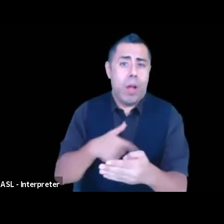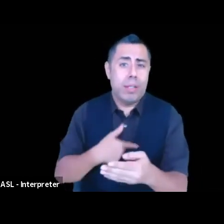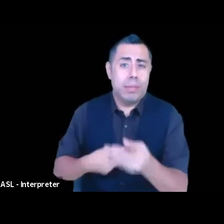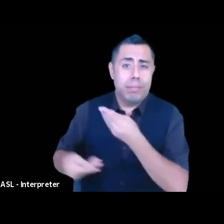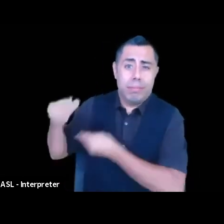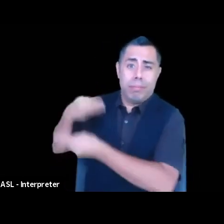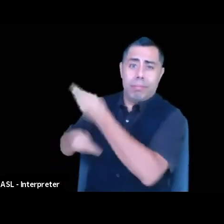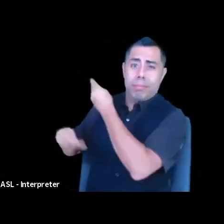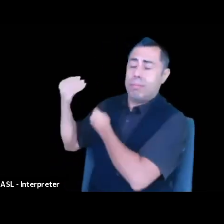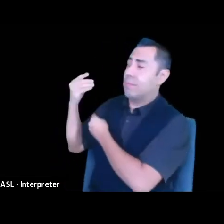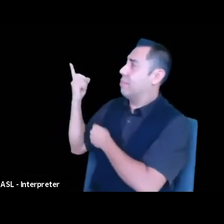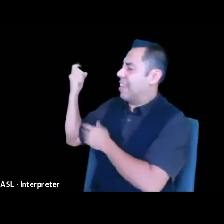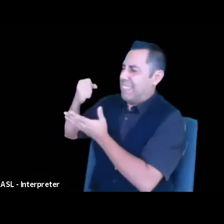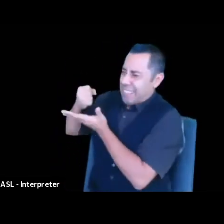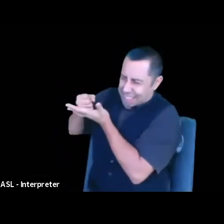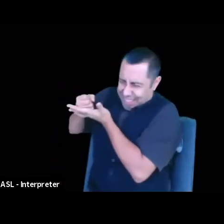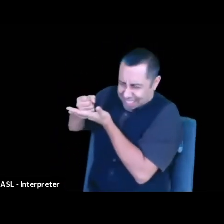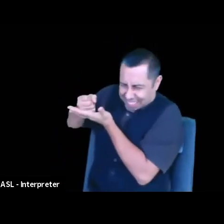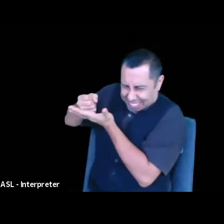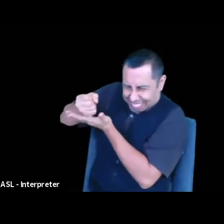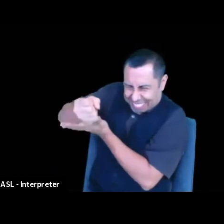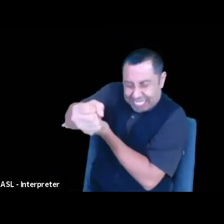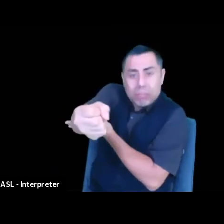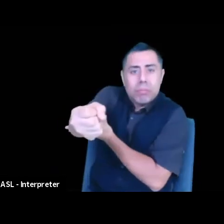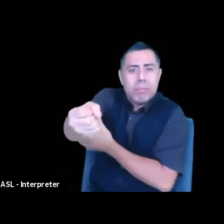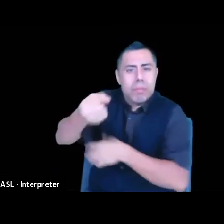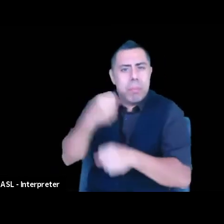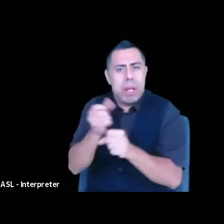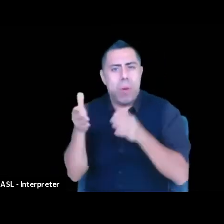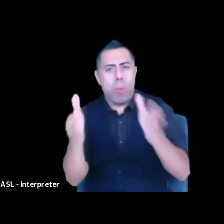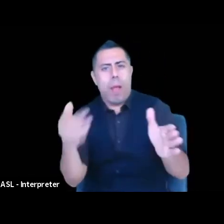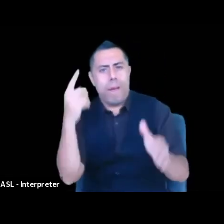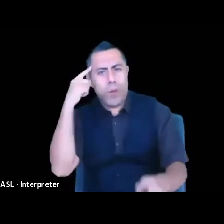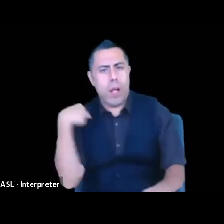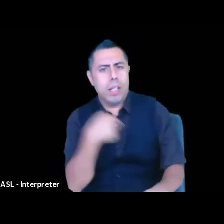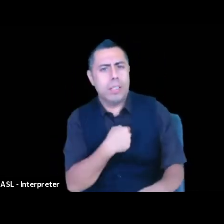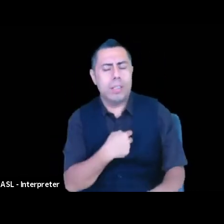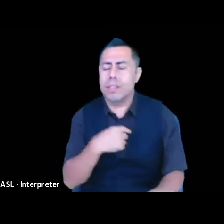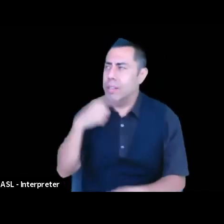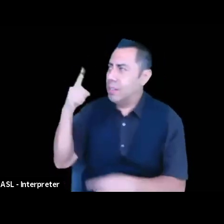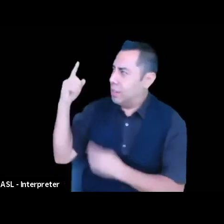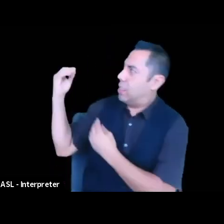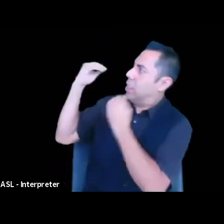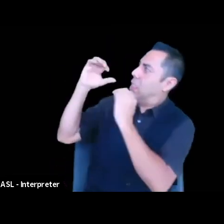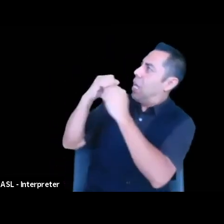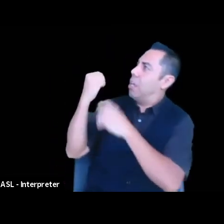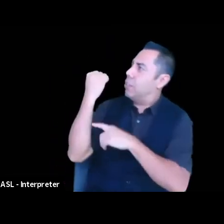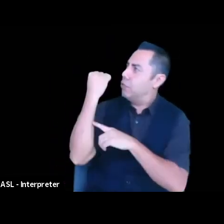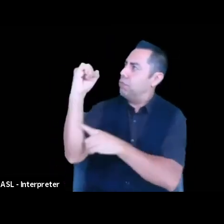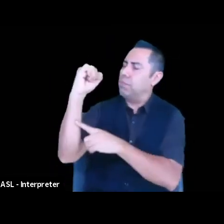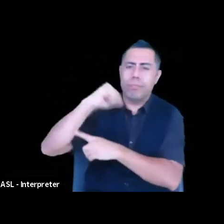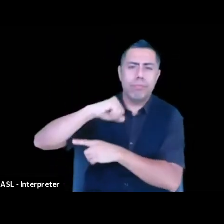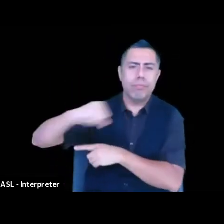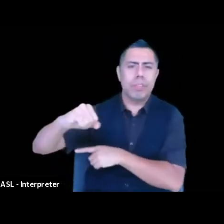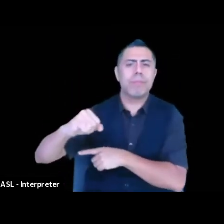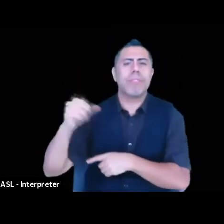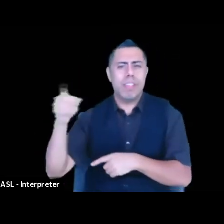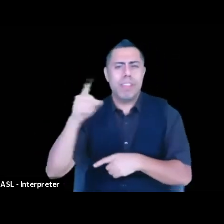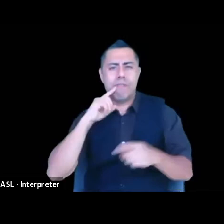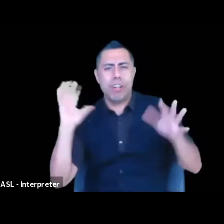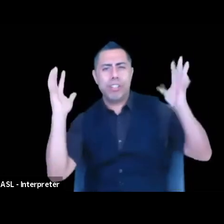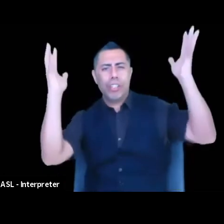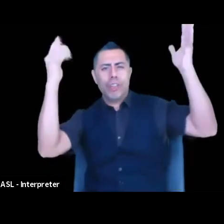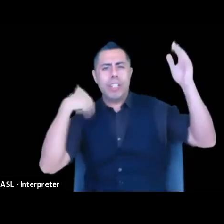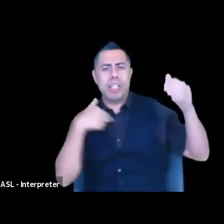of resistance, and are cheering us on. Some of our most beloved colleagues joined the ancestors this past